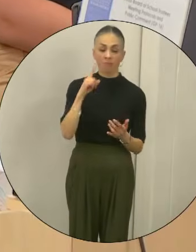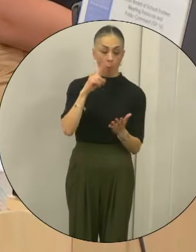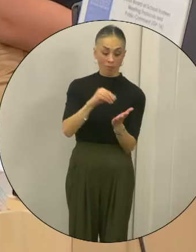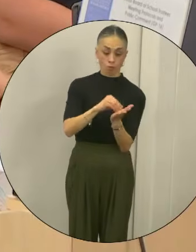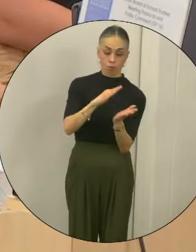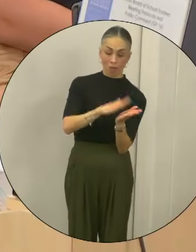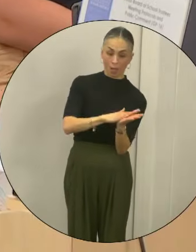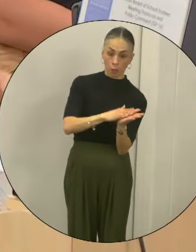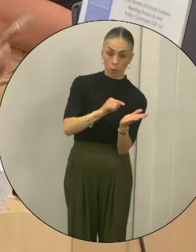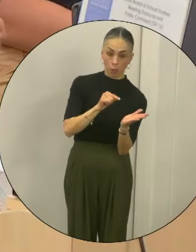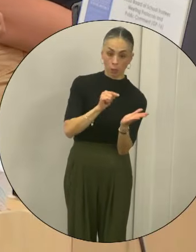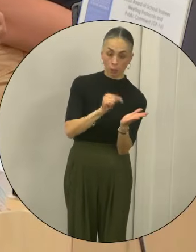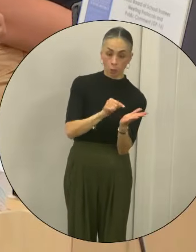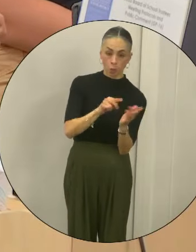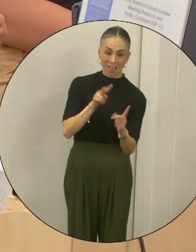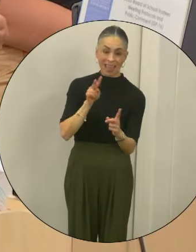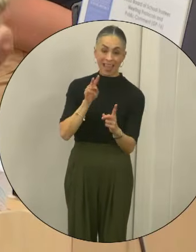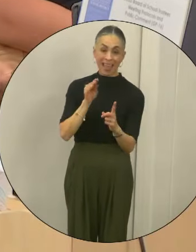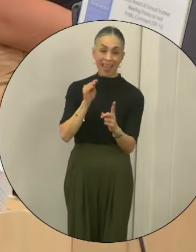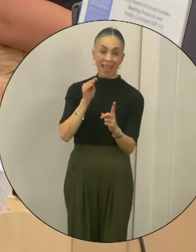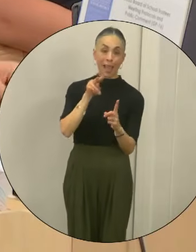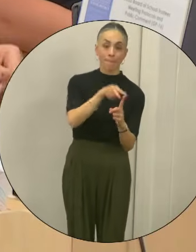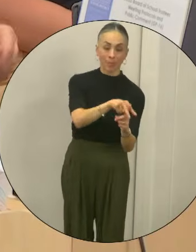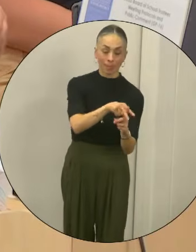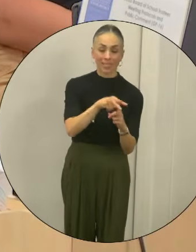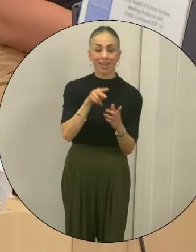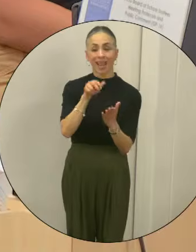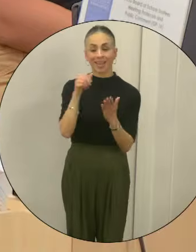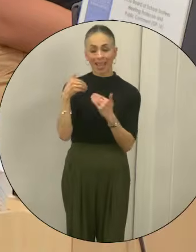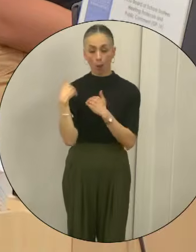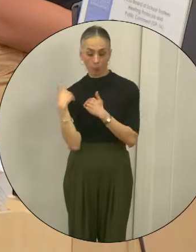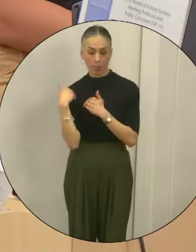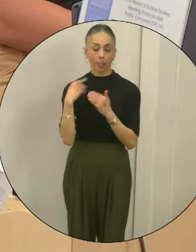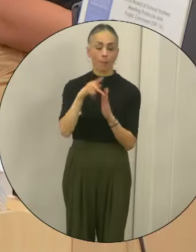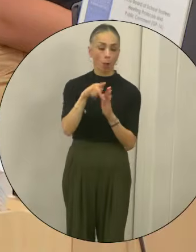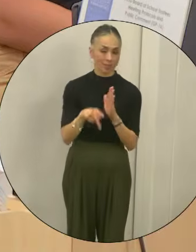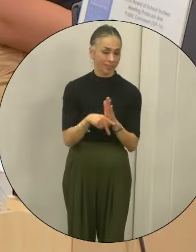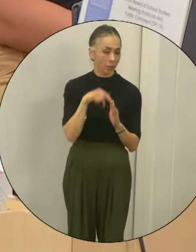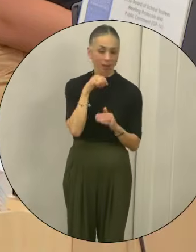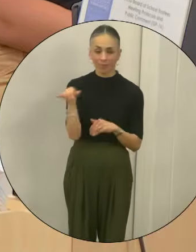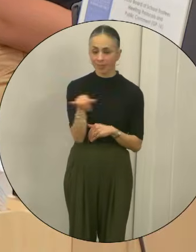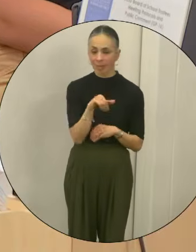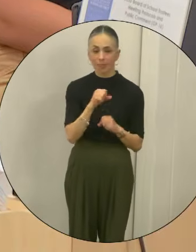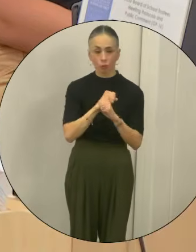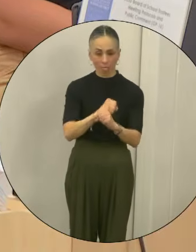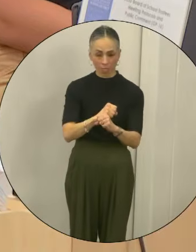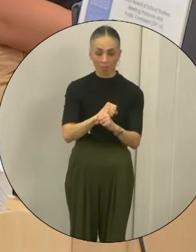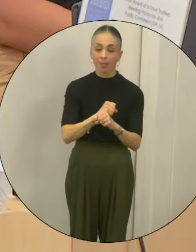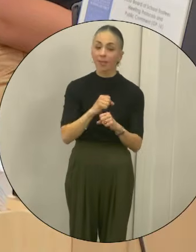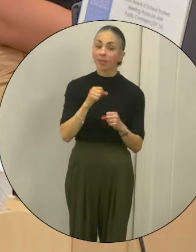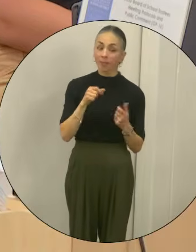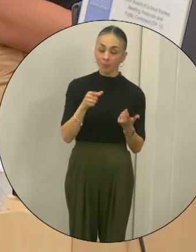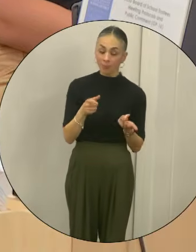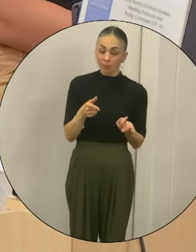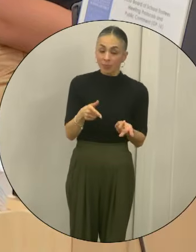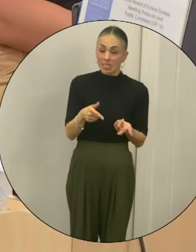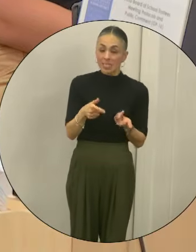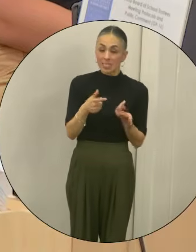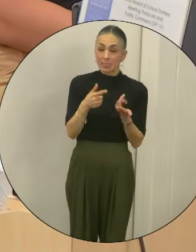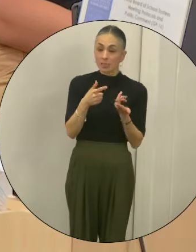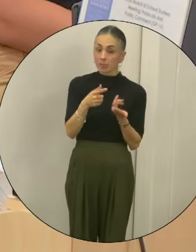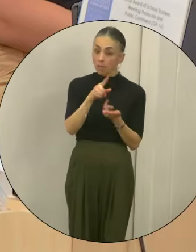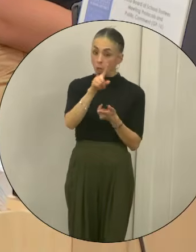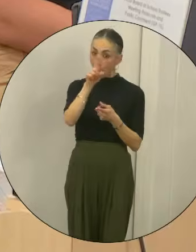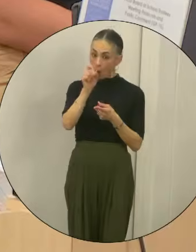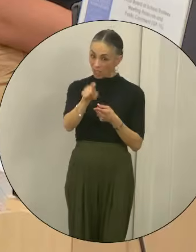to implement accountability policies. They're not the same as protection. This is placing a